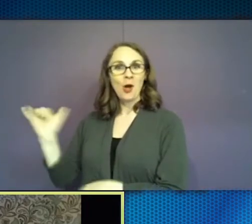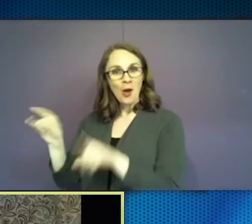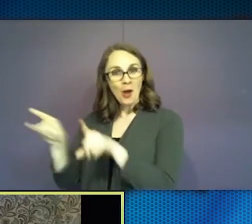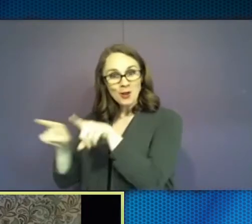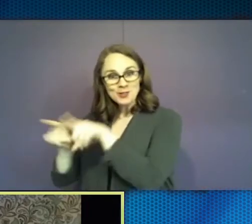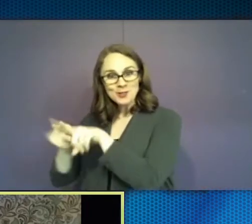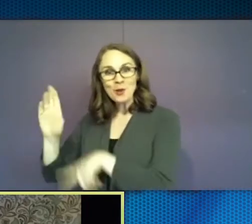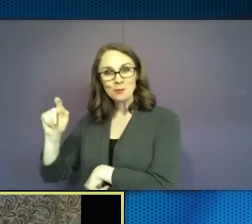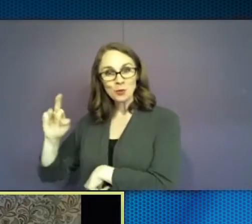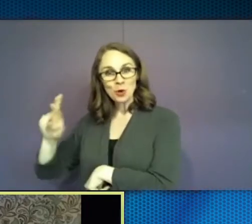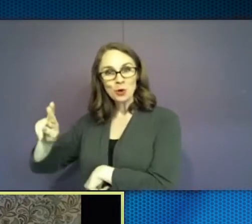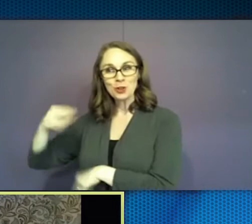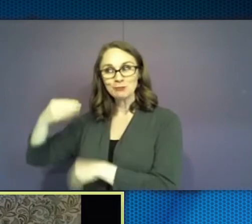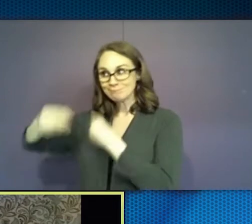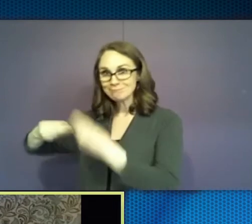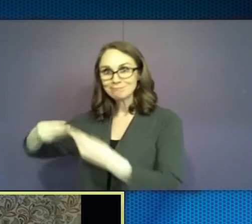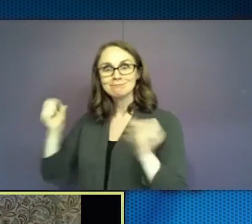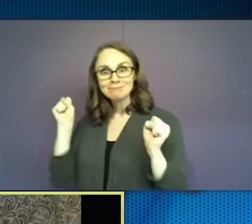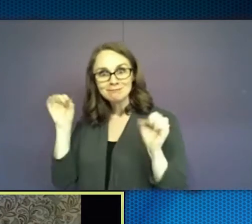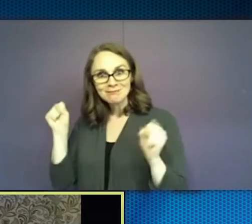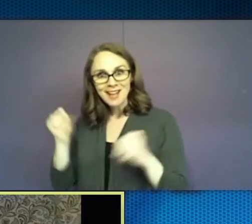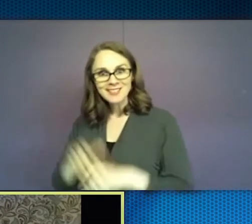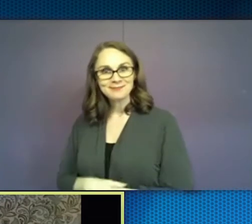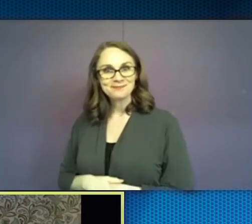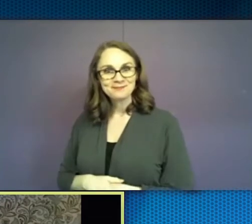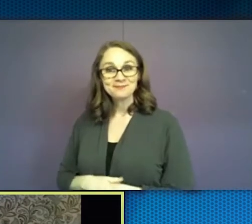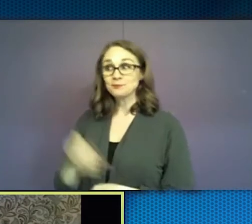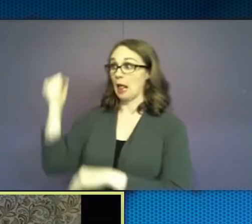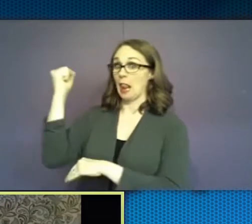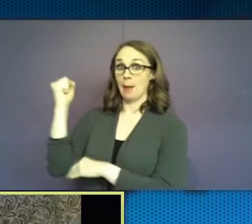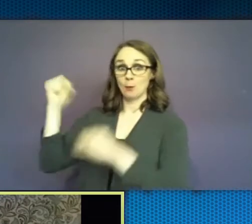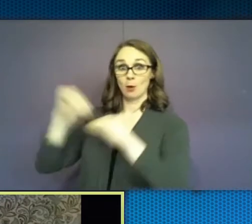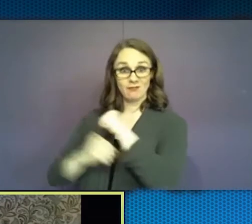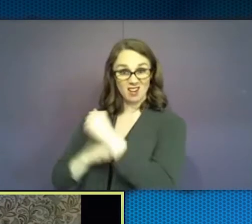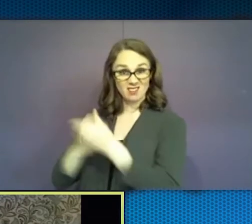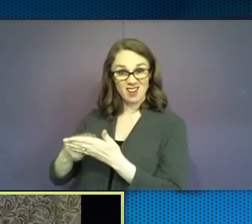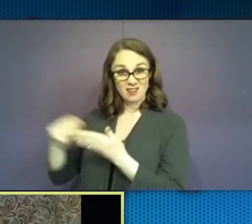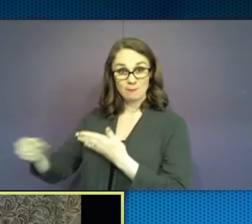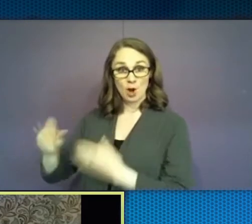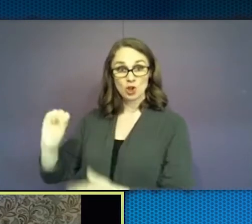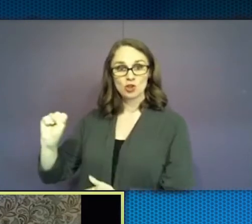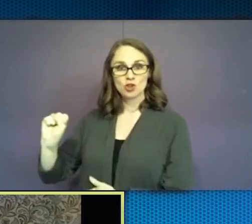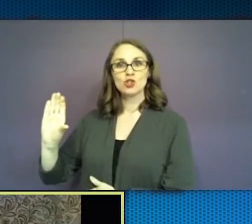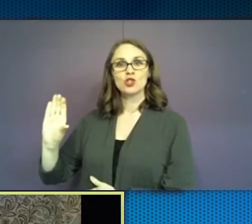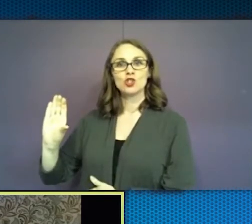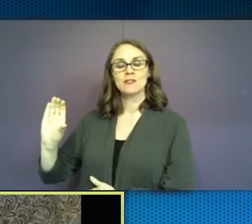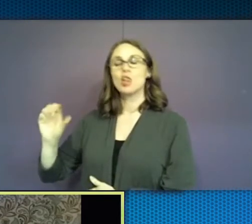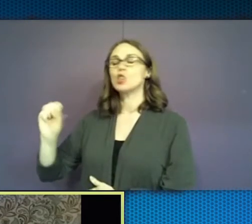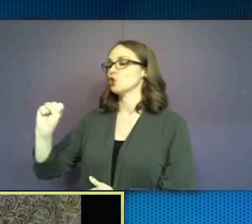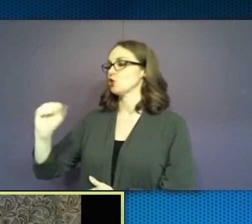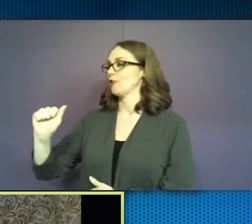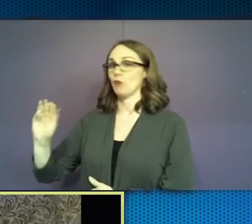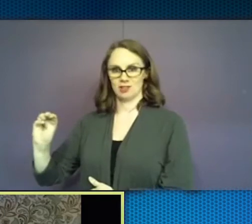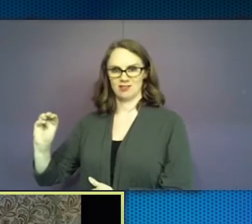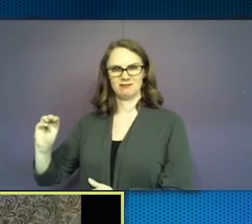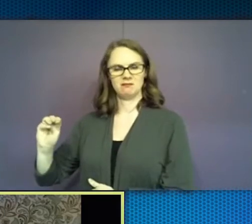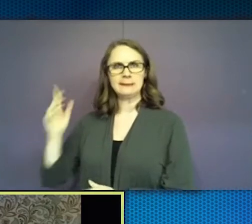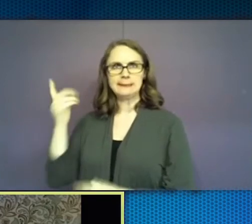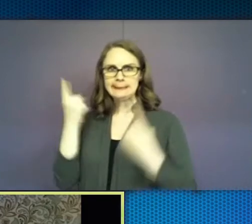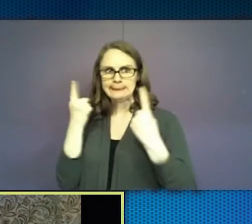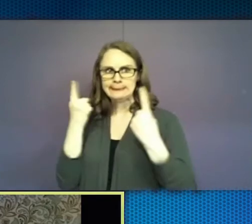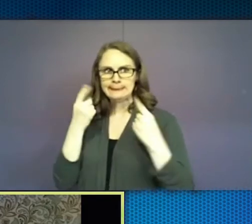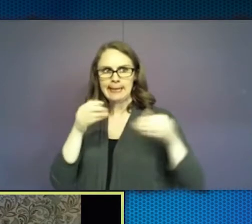And when Landmarks acquired Schifferstadt, there was consideration to remove that addition off the